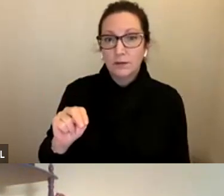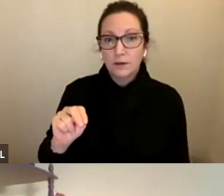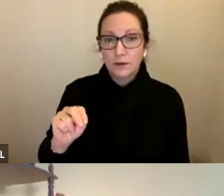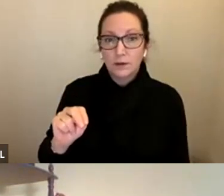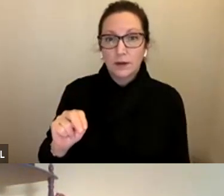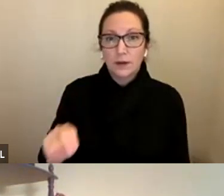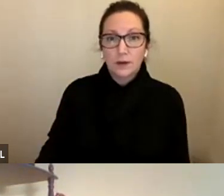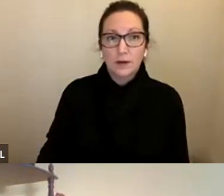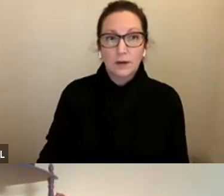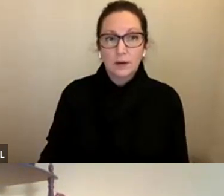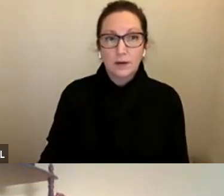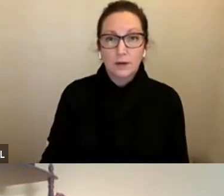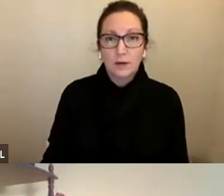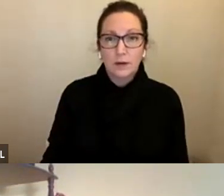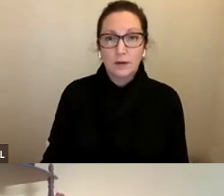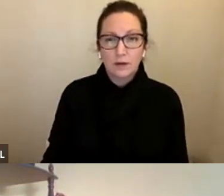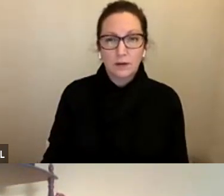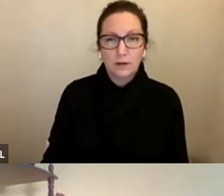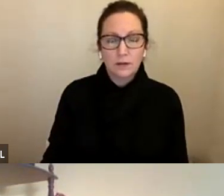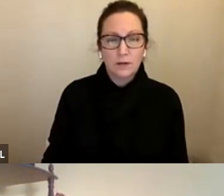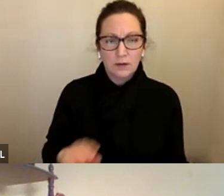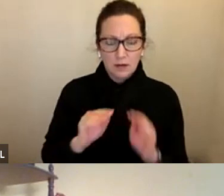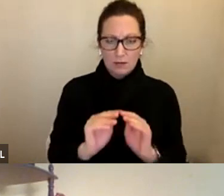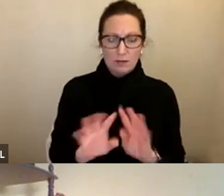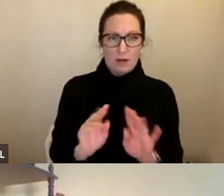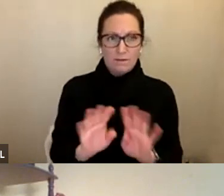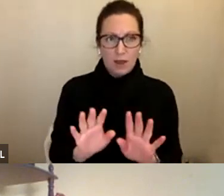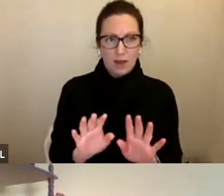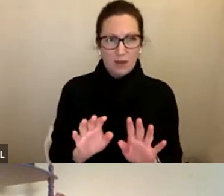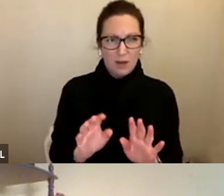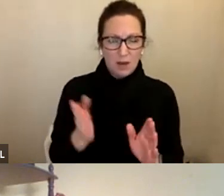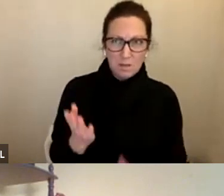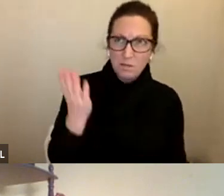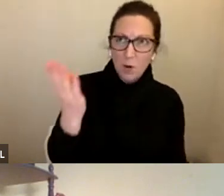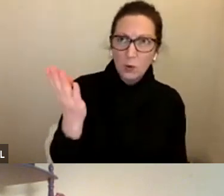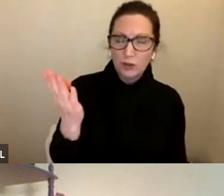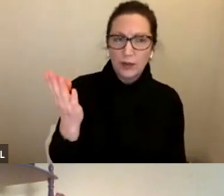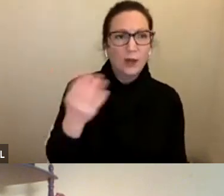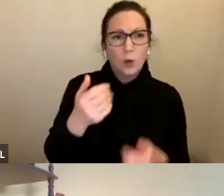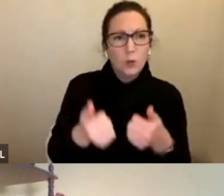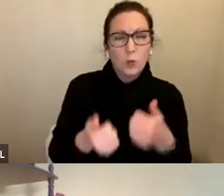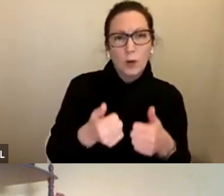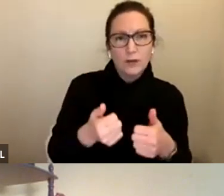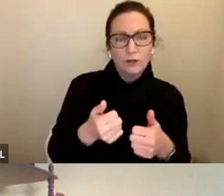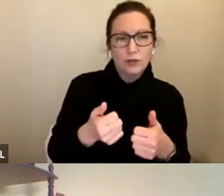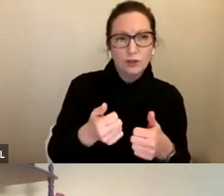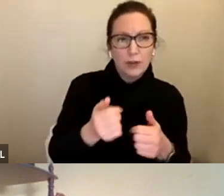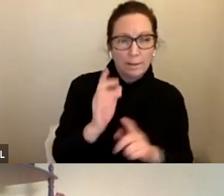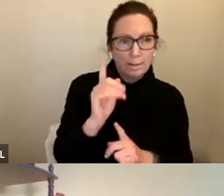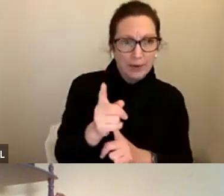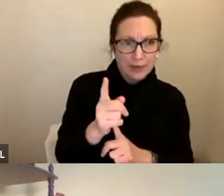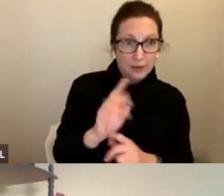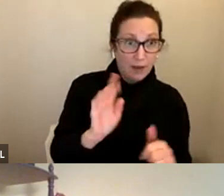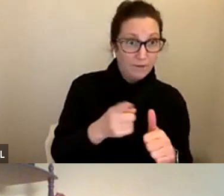One moment. I wonder, was the motion on which set of minutes? Was the first one